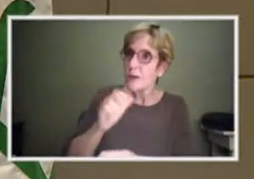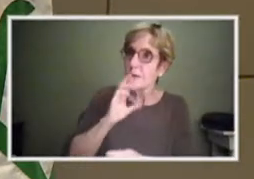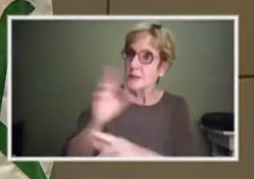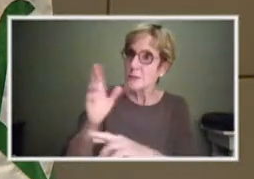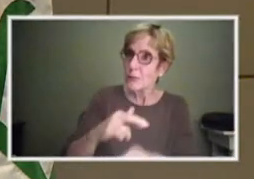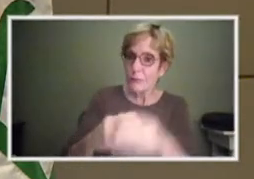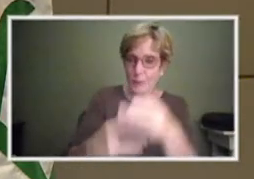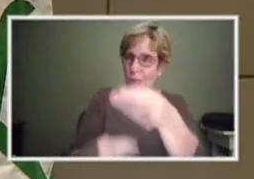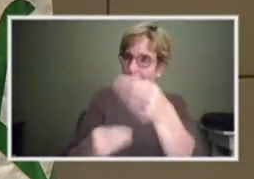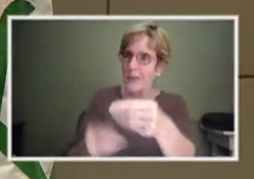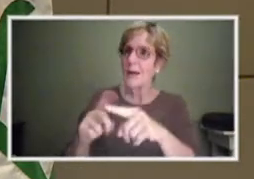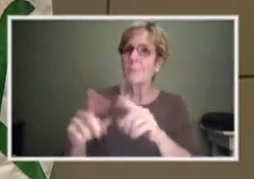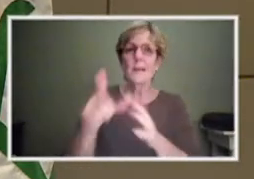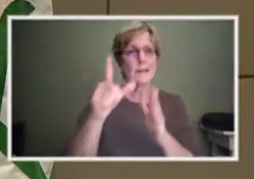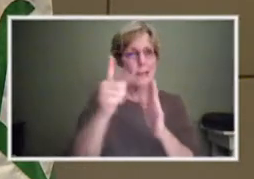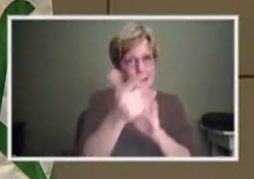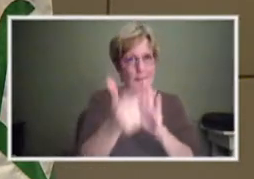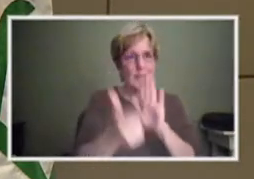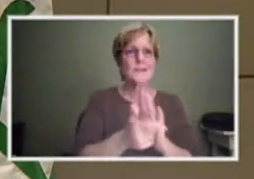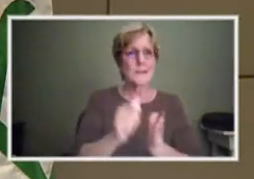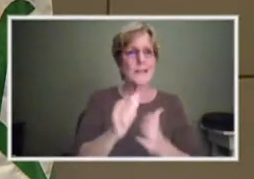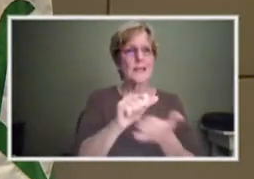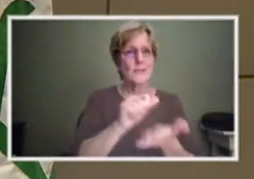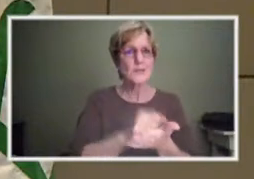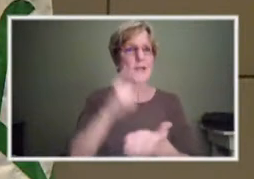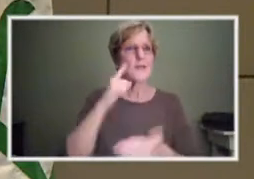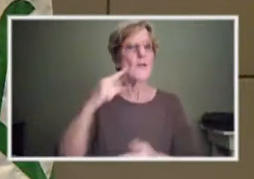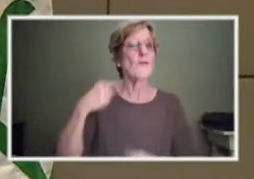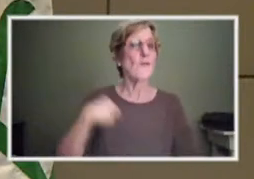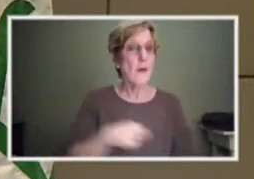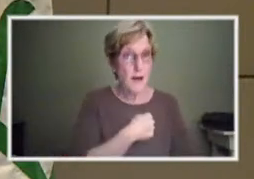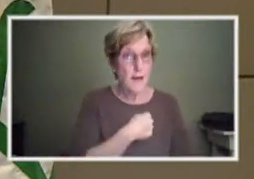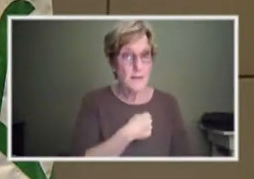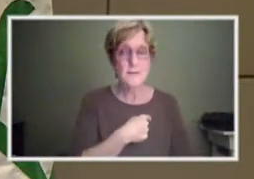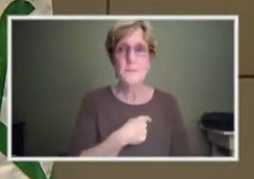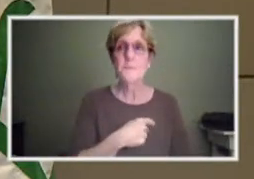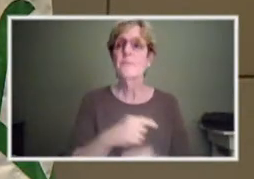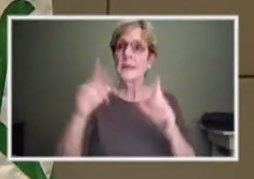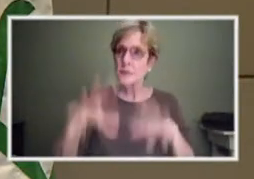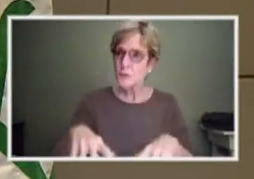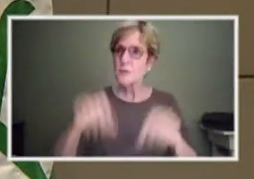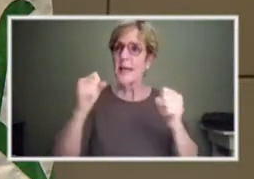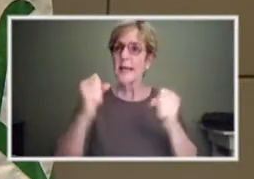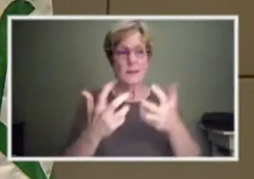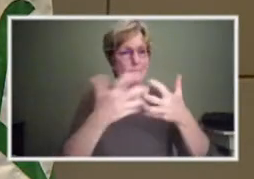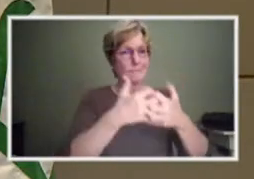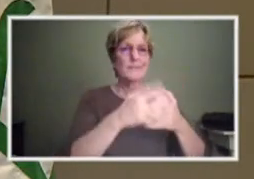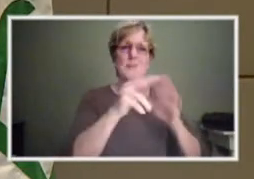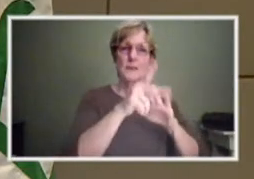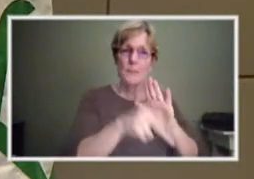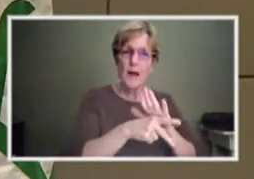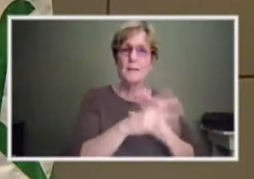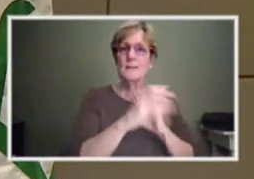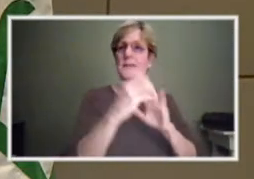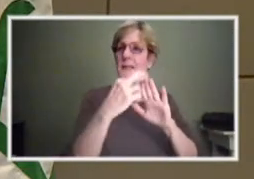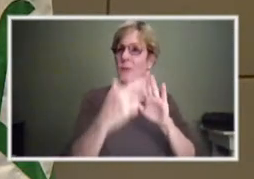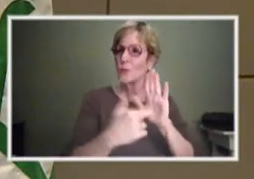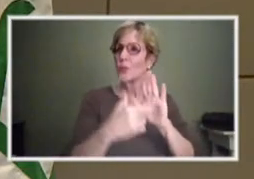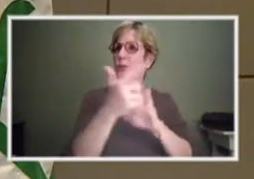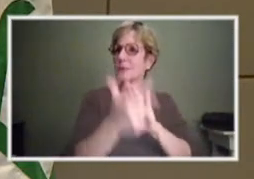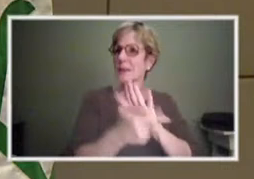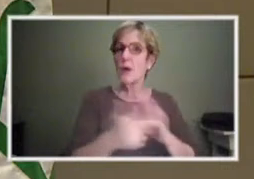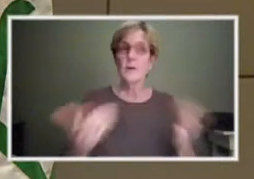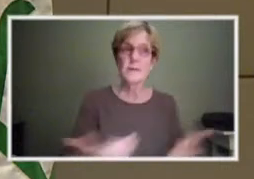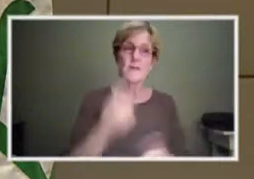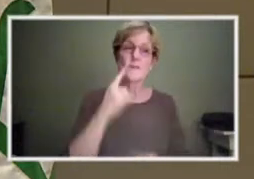of a legislative agenda for us to enact in policy and in ordinances. So we've got to do something, though,